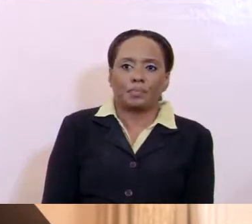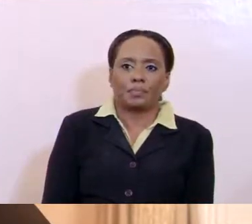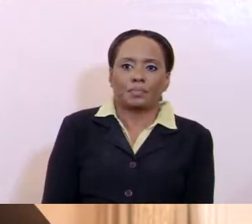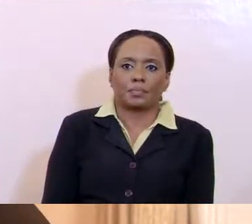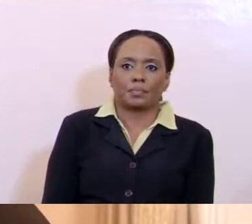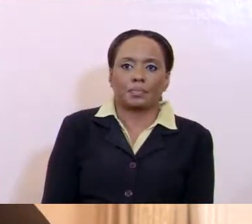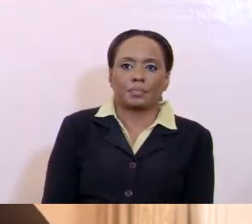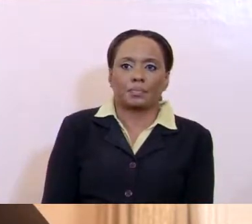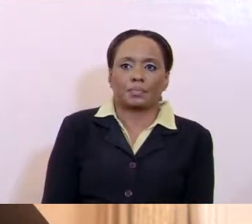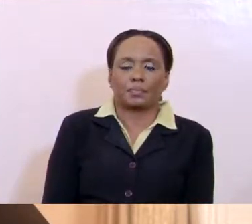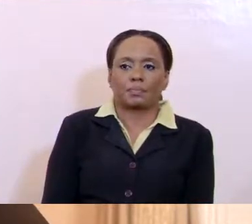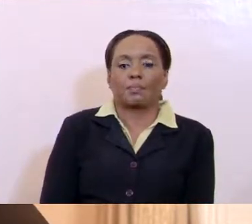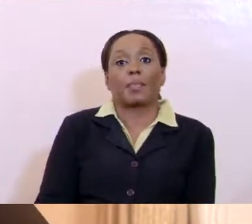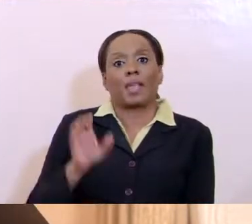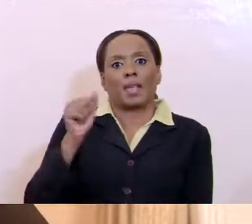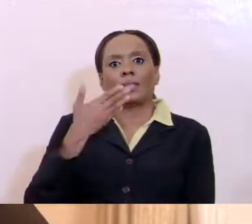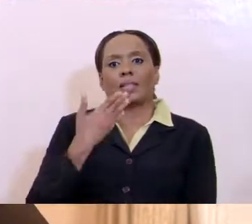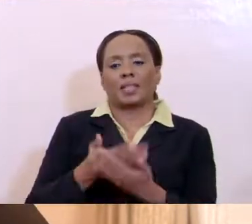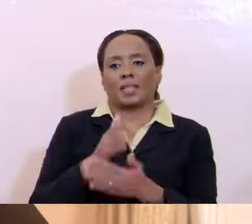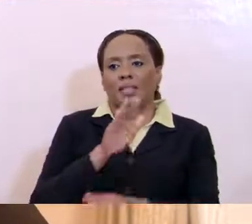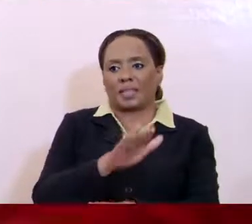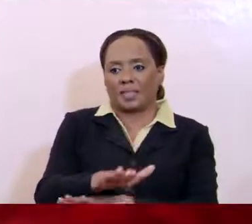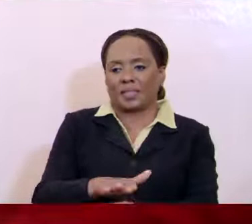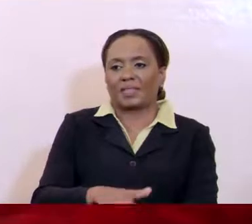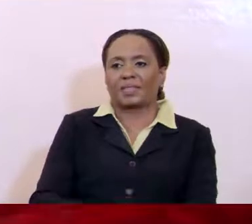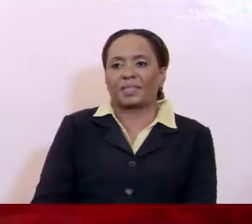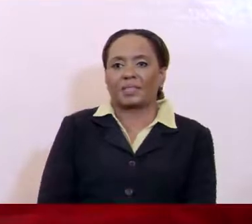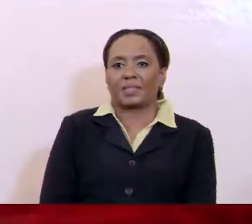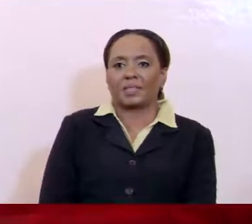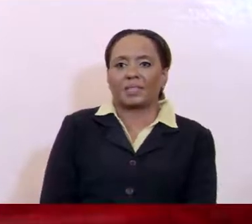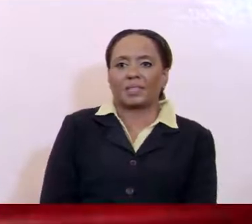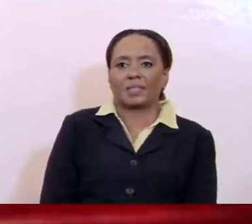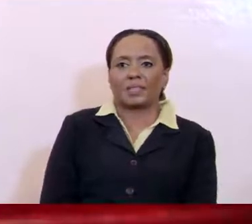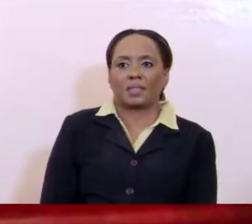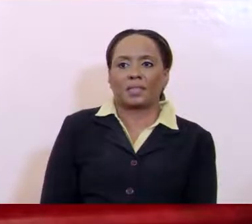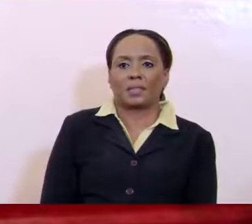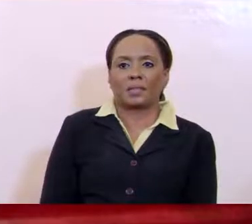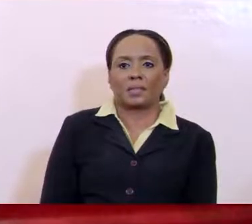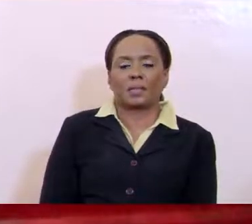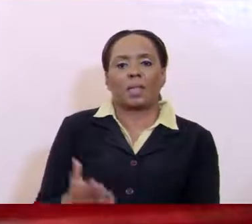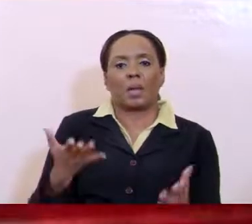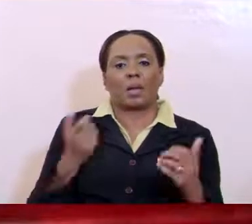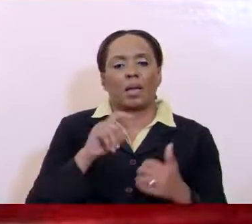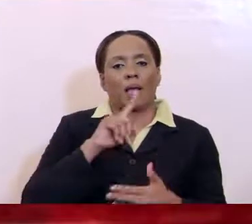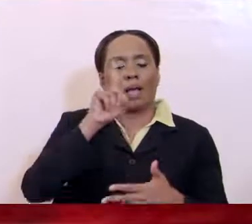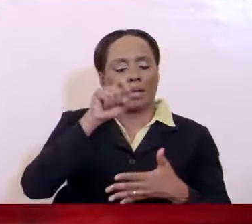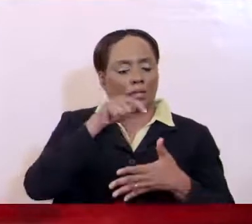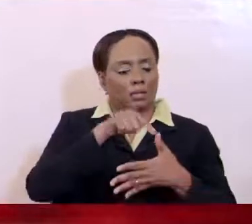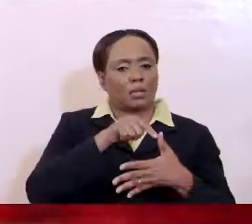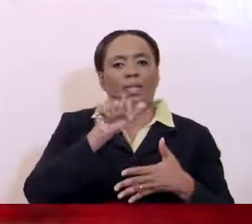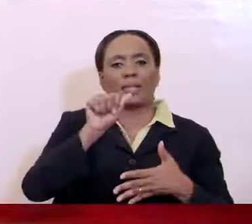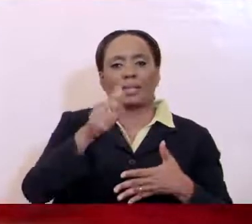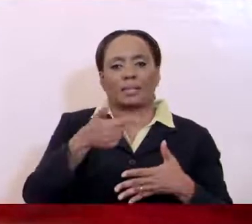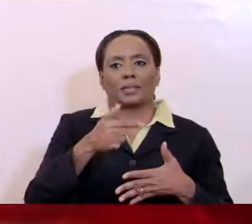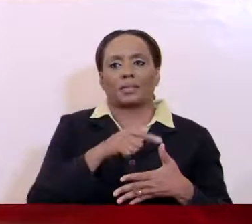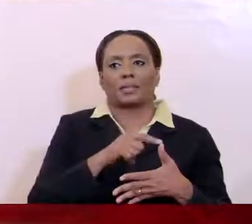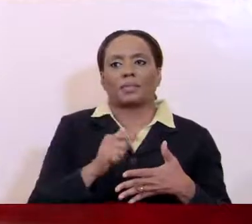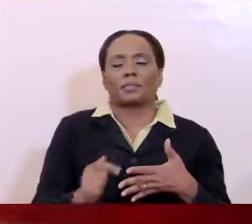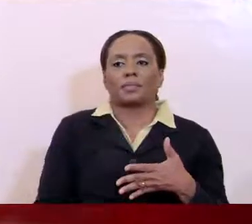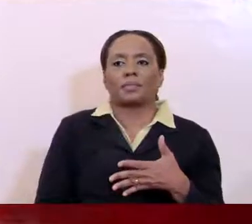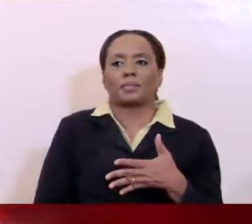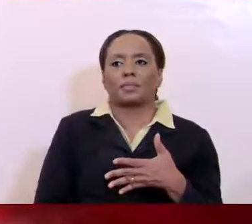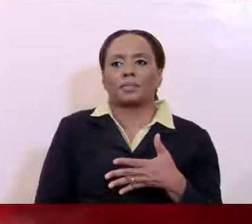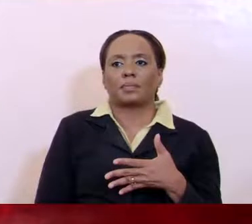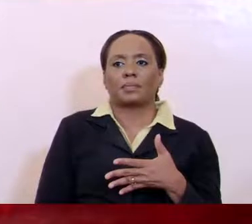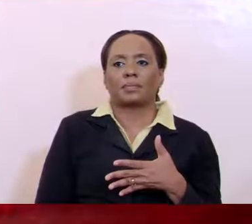Yes, good evening, Ambassador. I wanted to ask the AG a question regarding from Directive